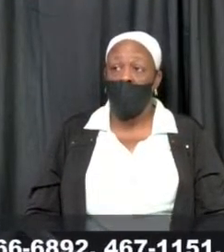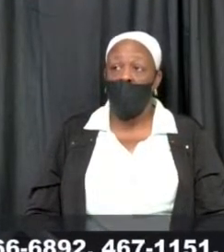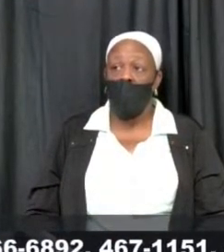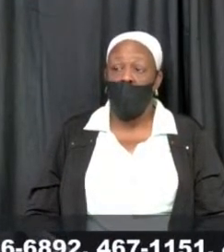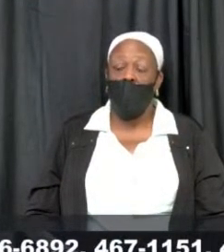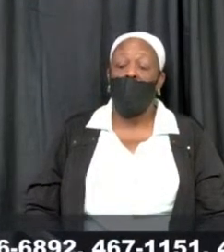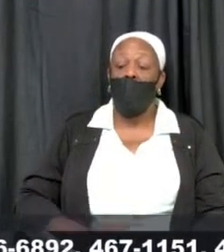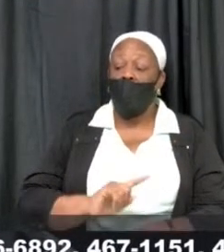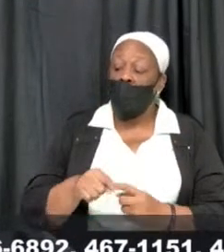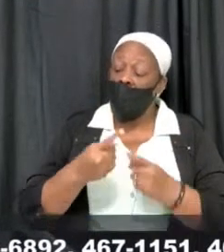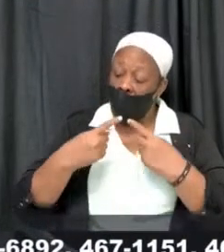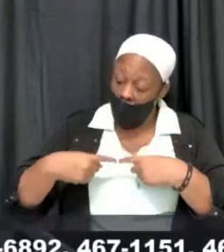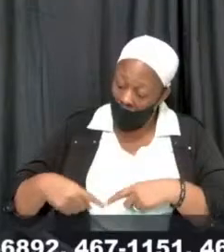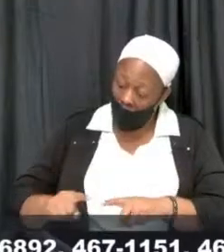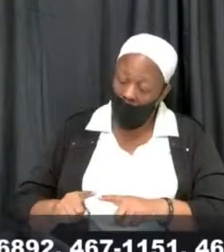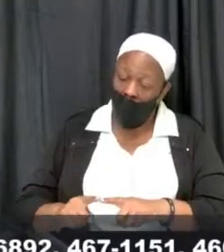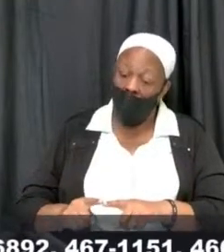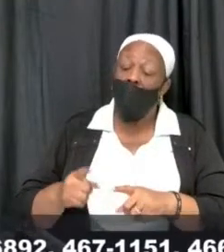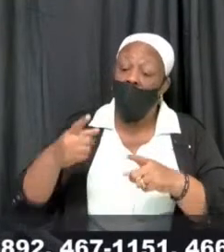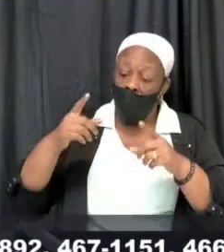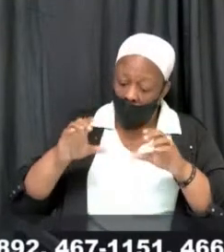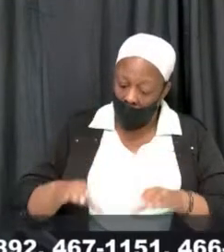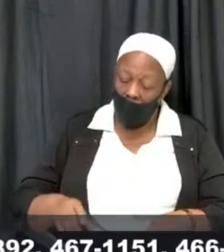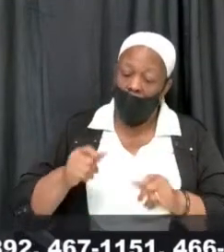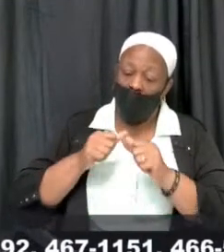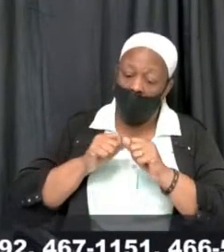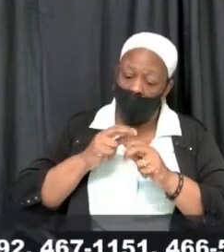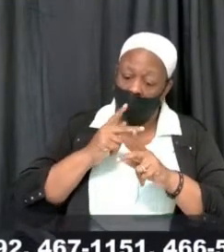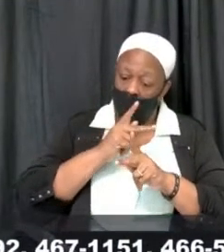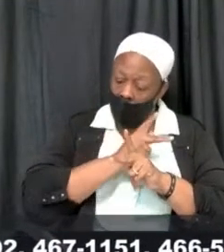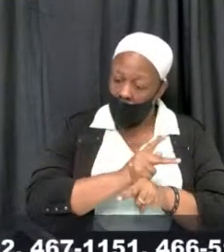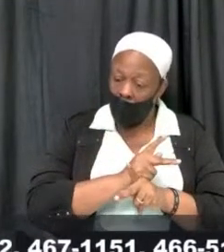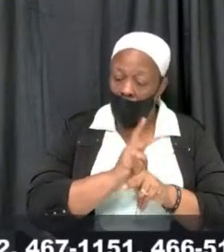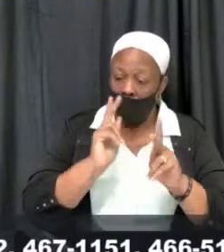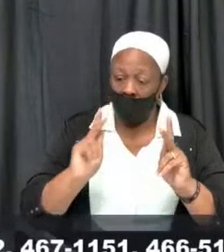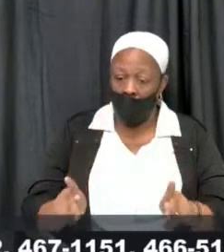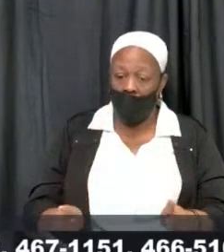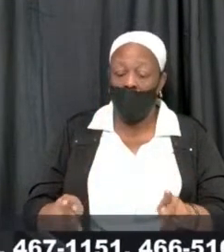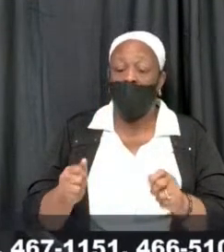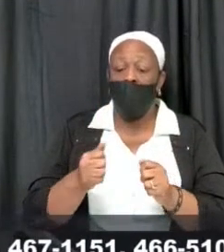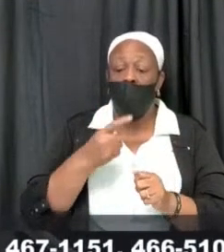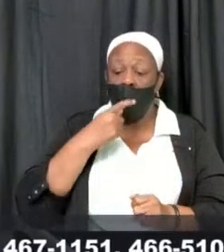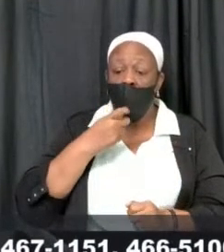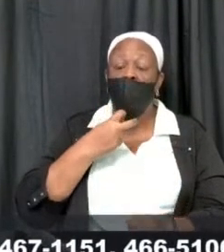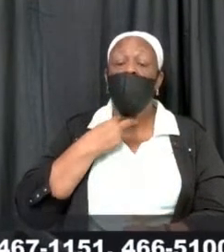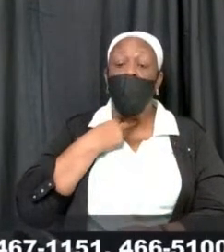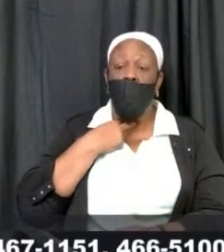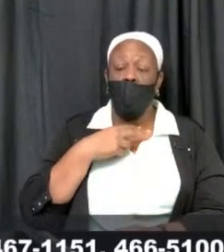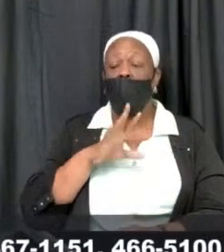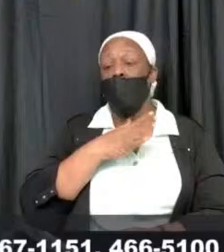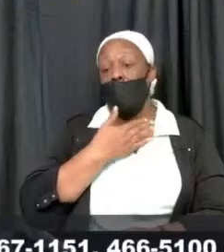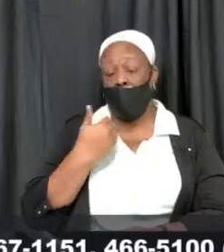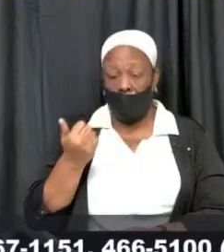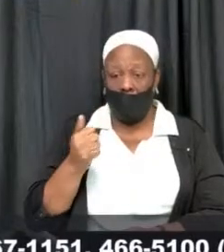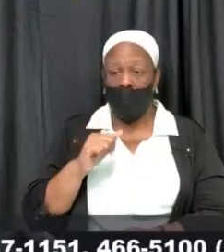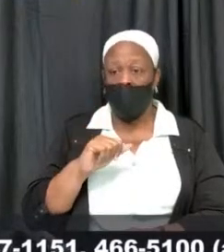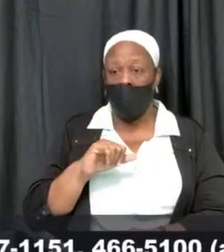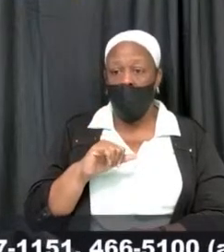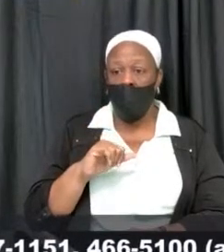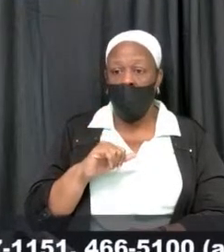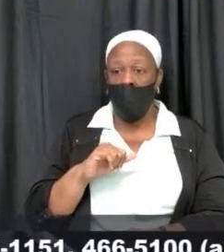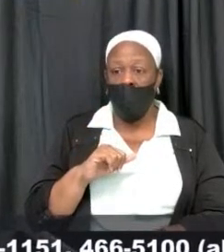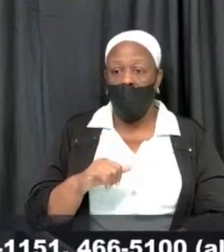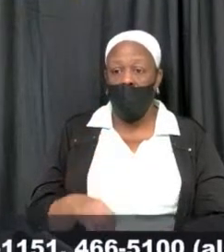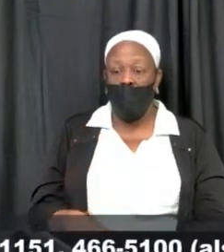getting vaccinated, you'll be protecting the pregnant mother and her child. You'll be protecting the lactating mother and her